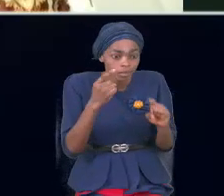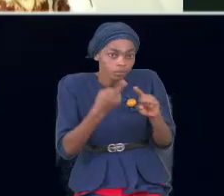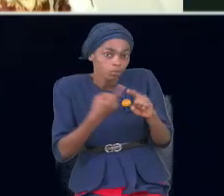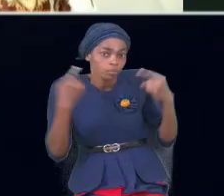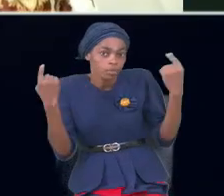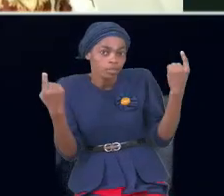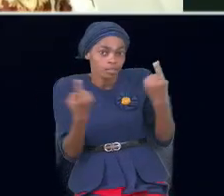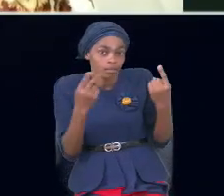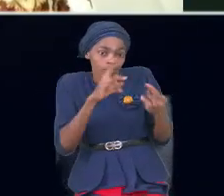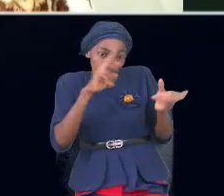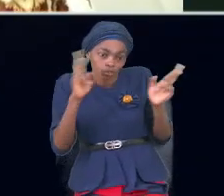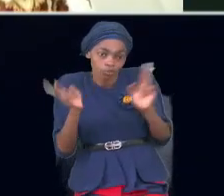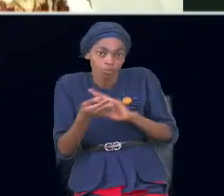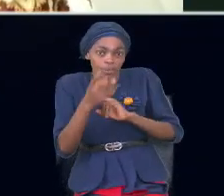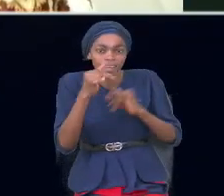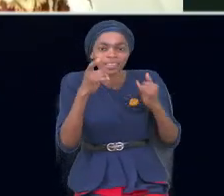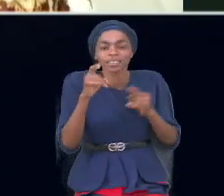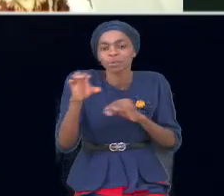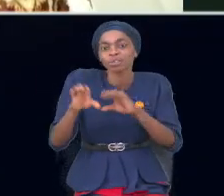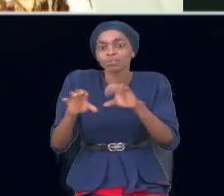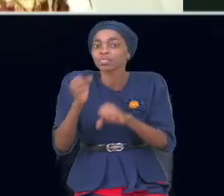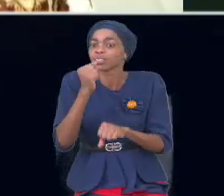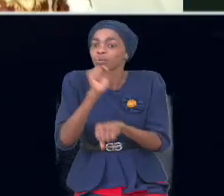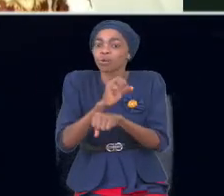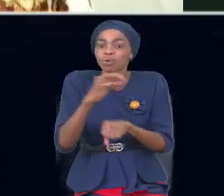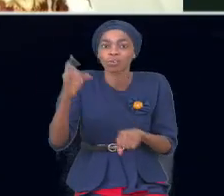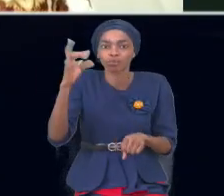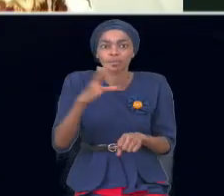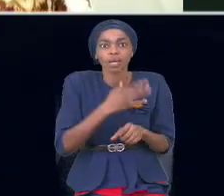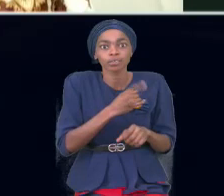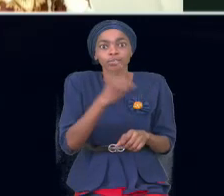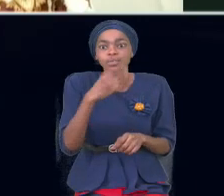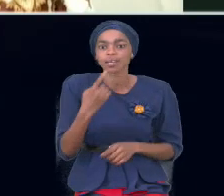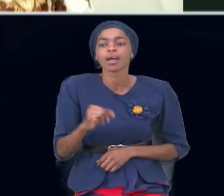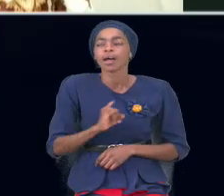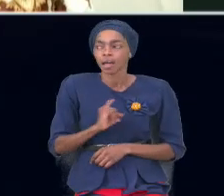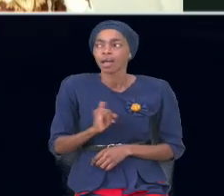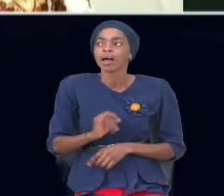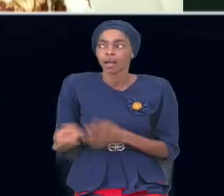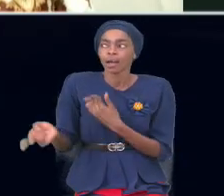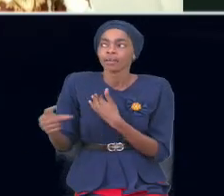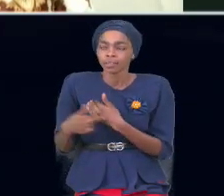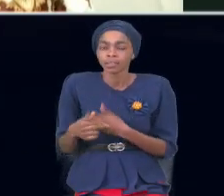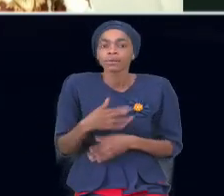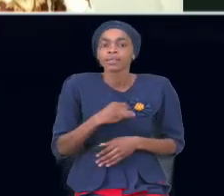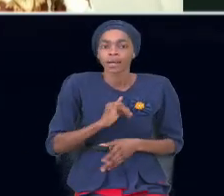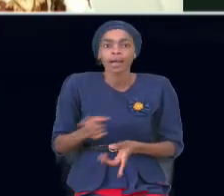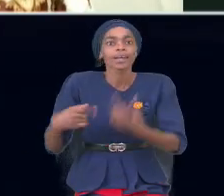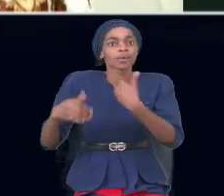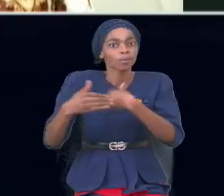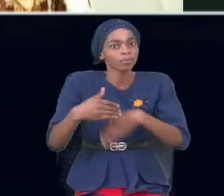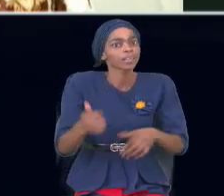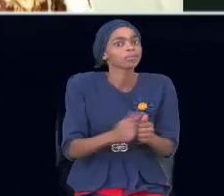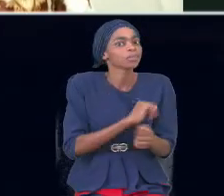say, I return, I return, I return with all my heart, with all my soul, with all my skill,